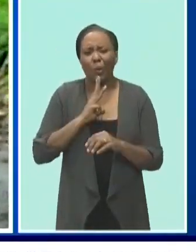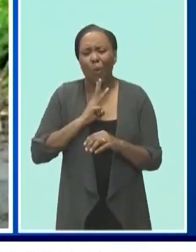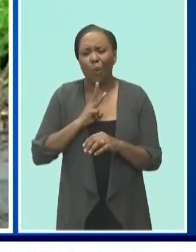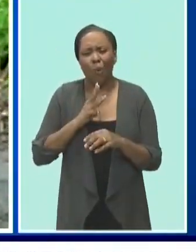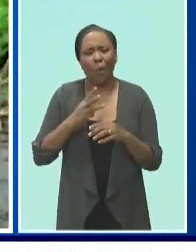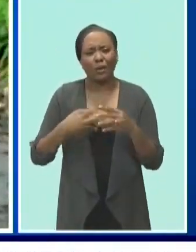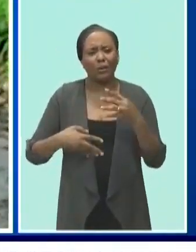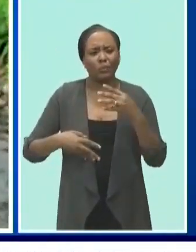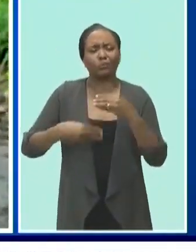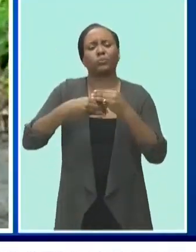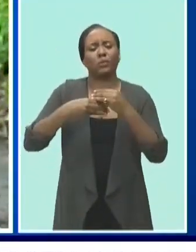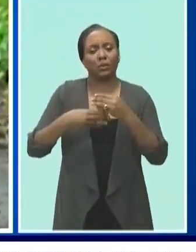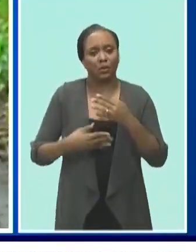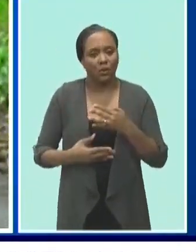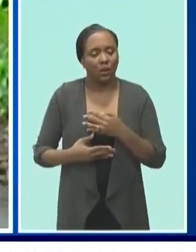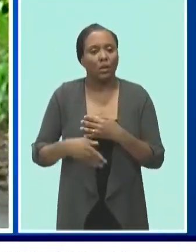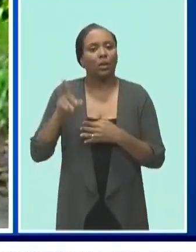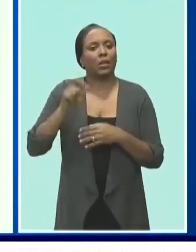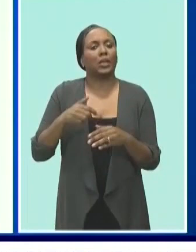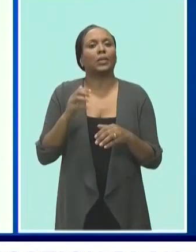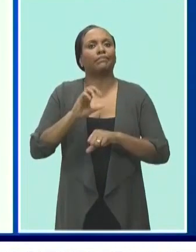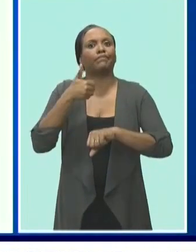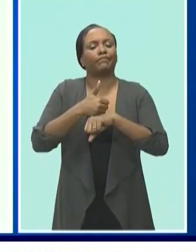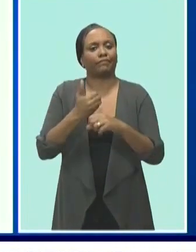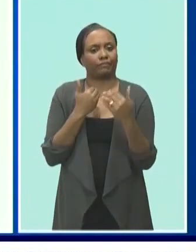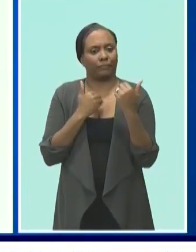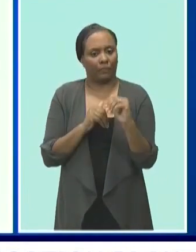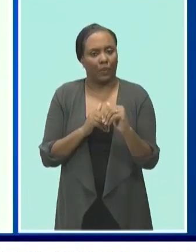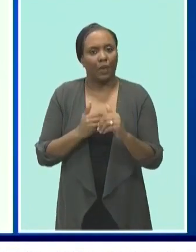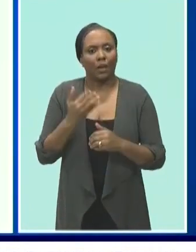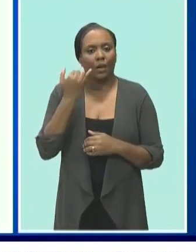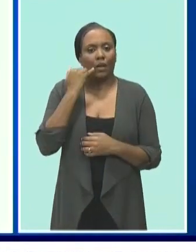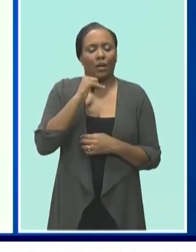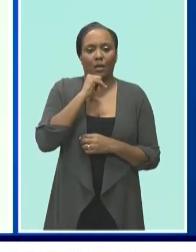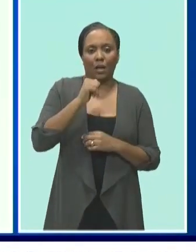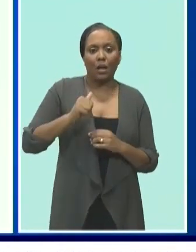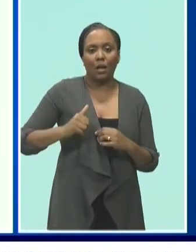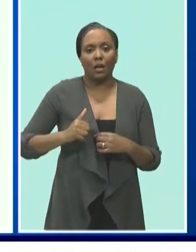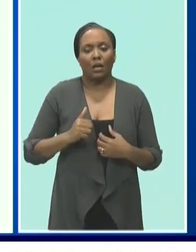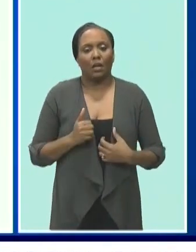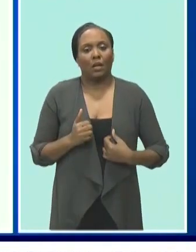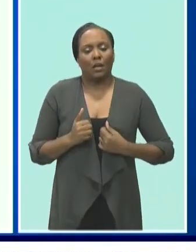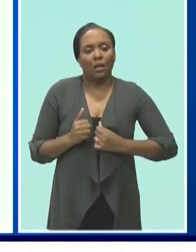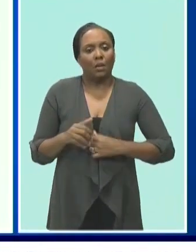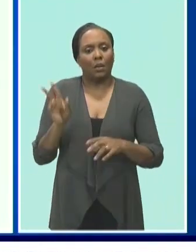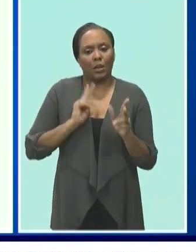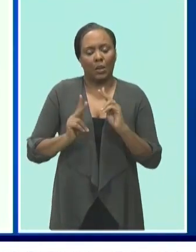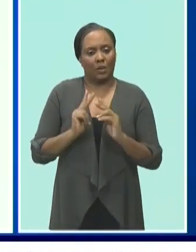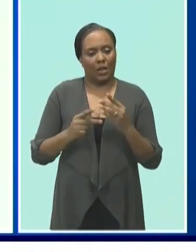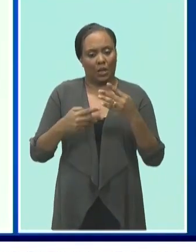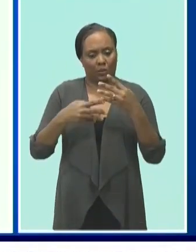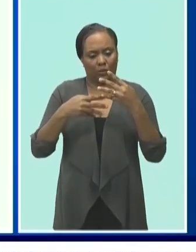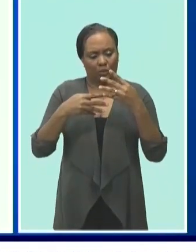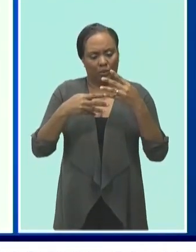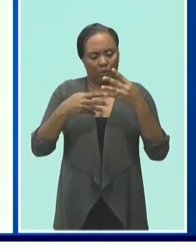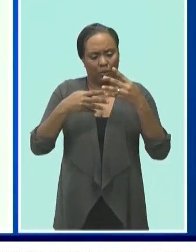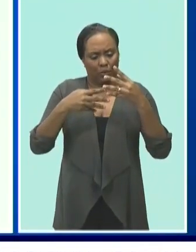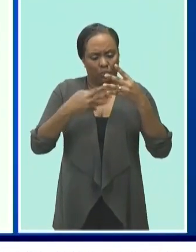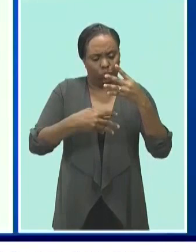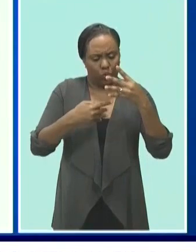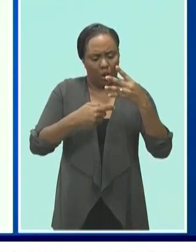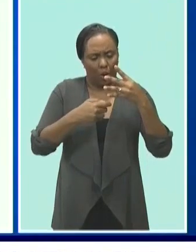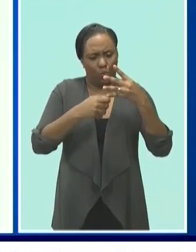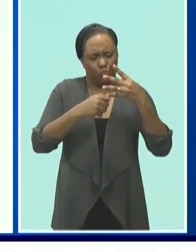If we don't put this prohibition in place, the discomfort and dislocation felt by those people is going to be felt